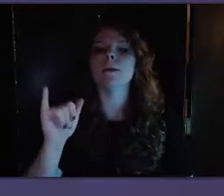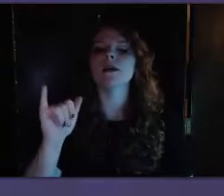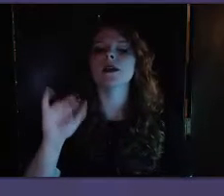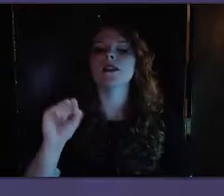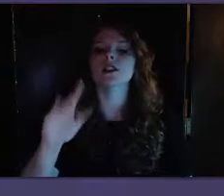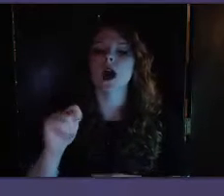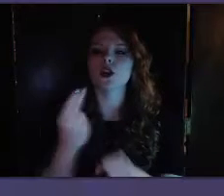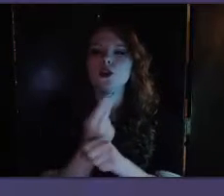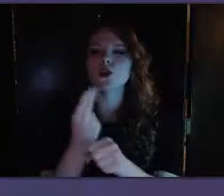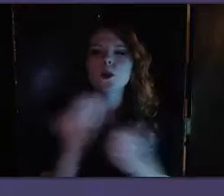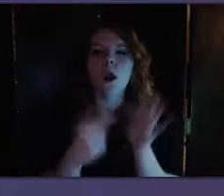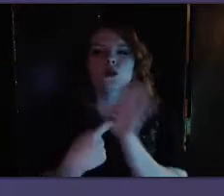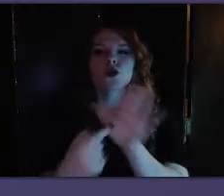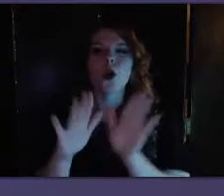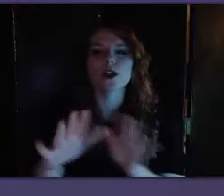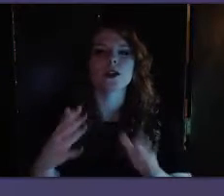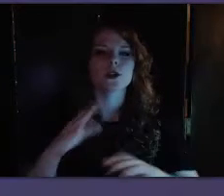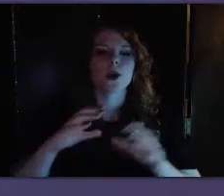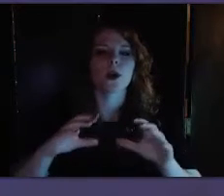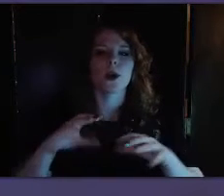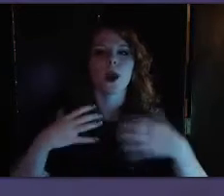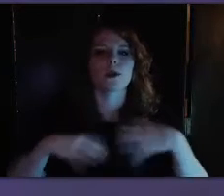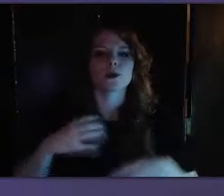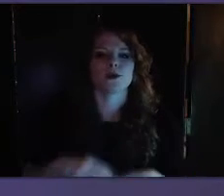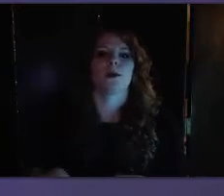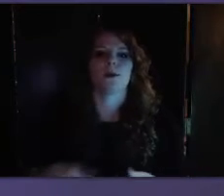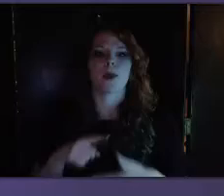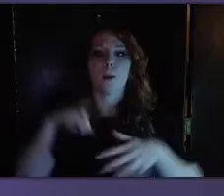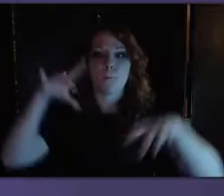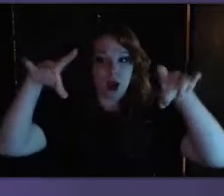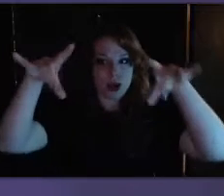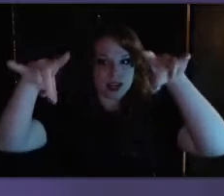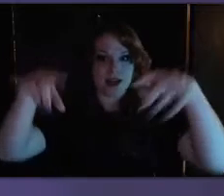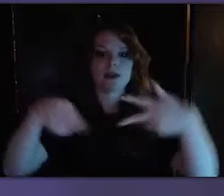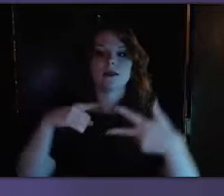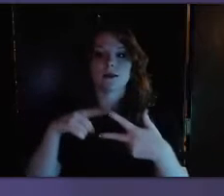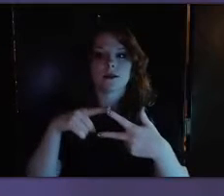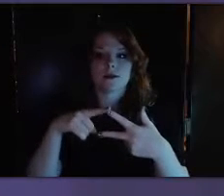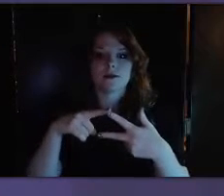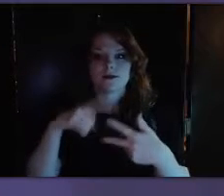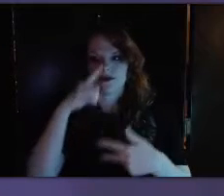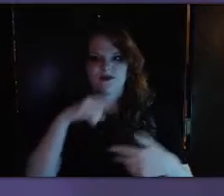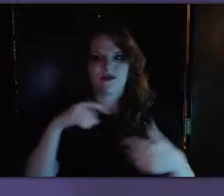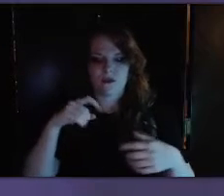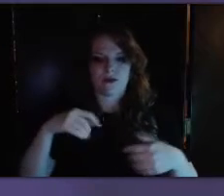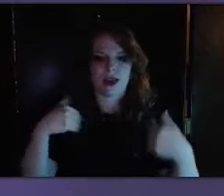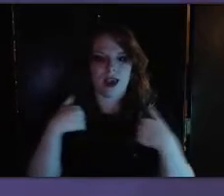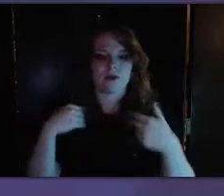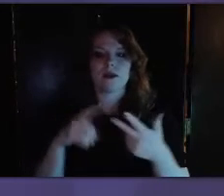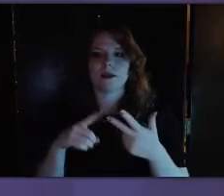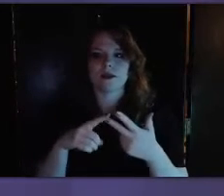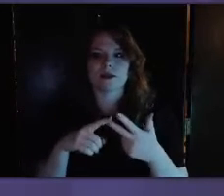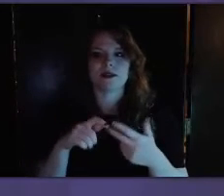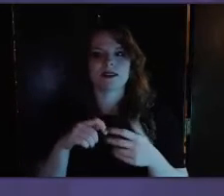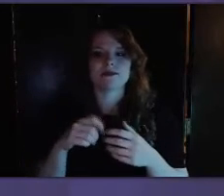line with A, marionettes, B, mannequins, or C, porcelain